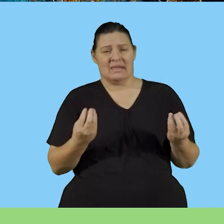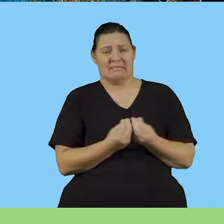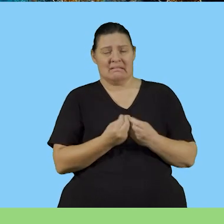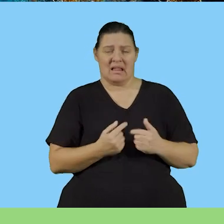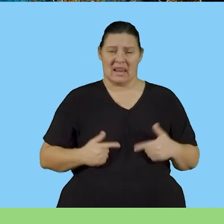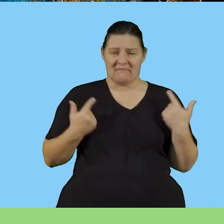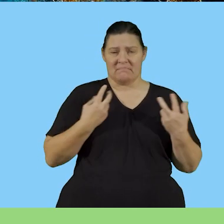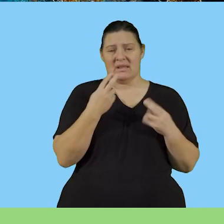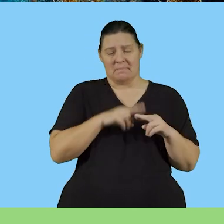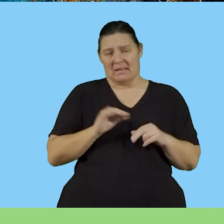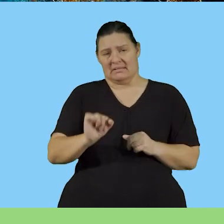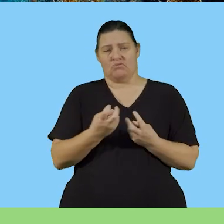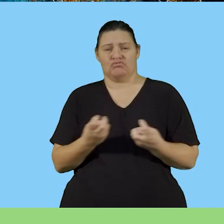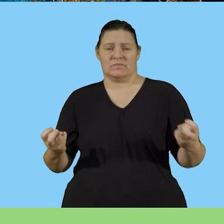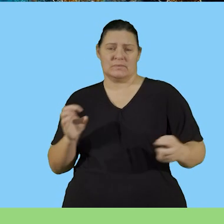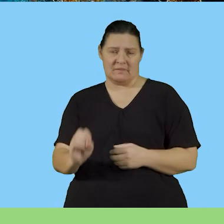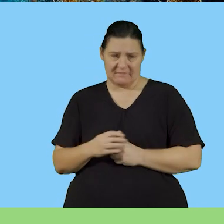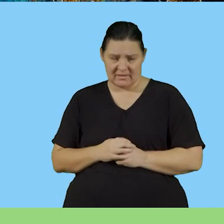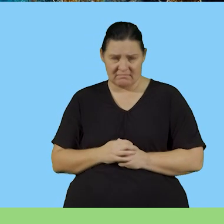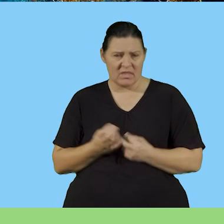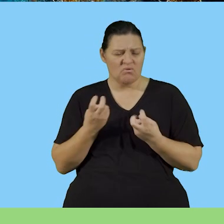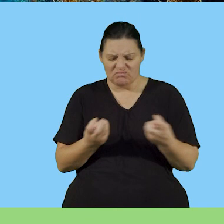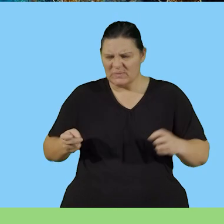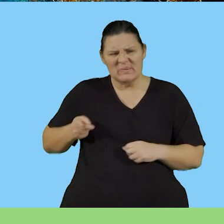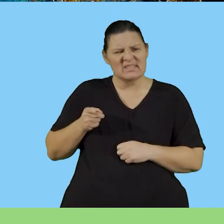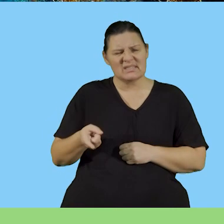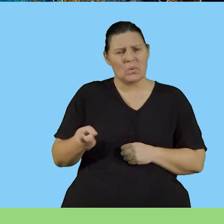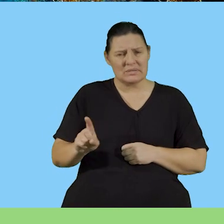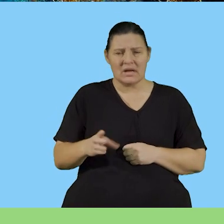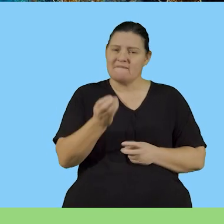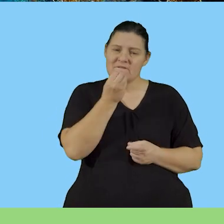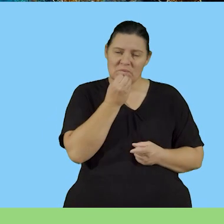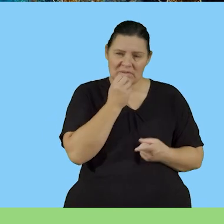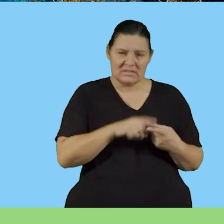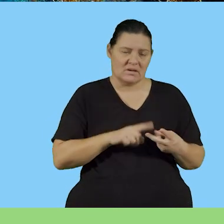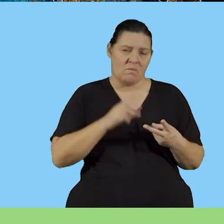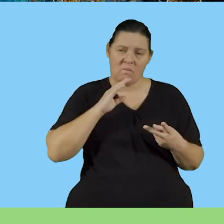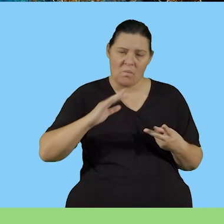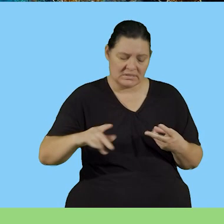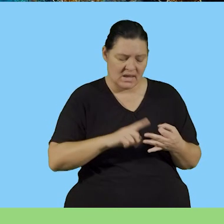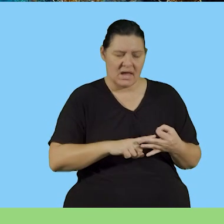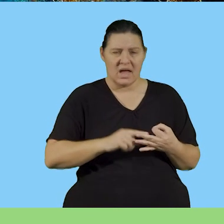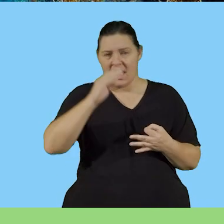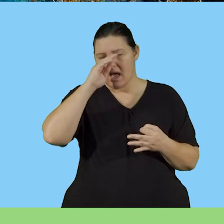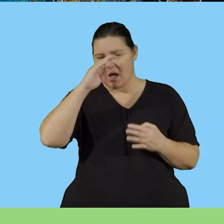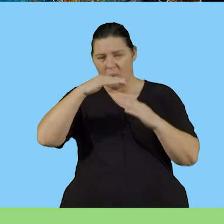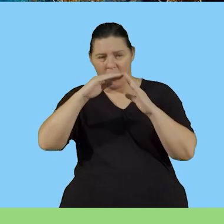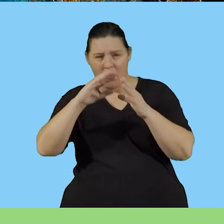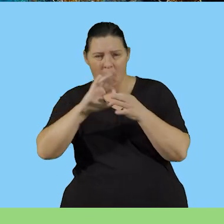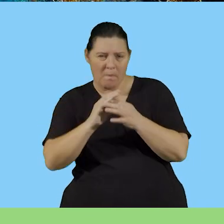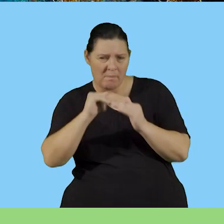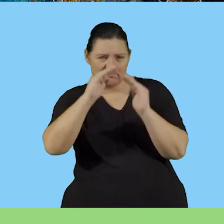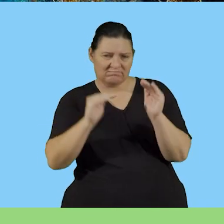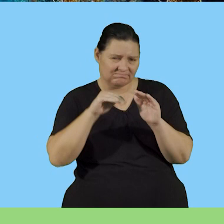organisms as its resources. What are these resources that we speak of? This is food, water, and shelter, and